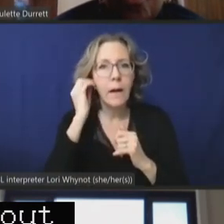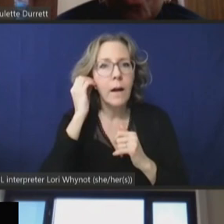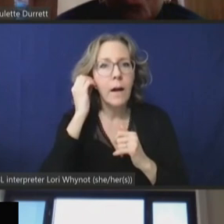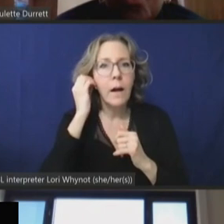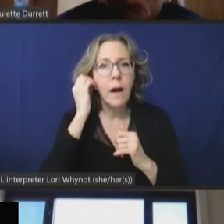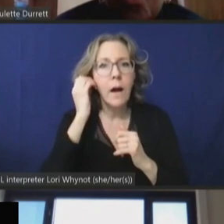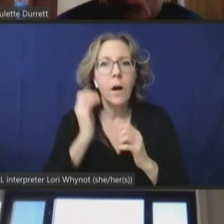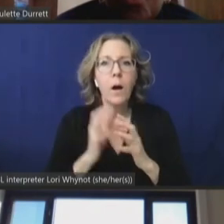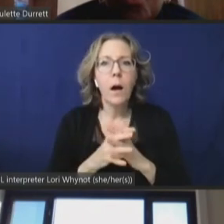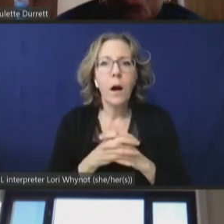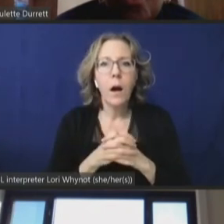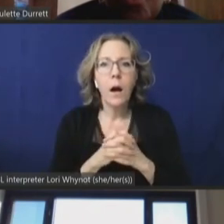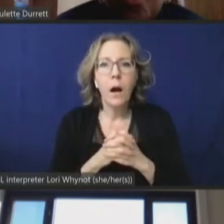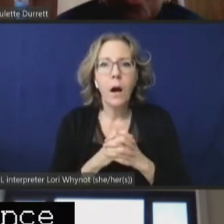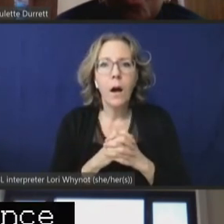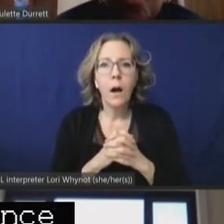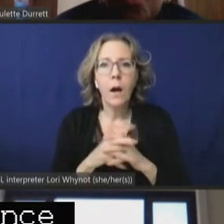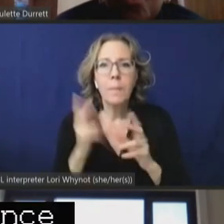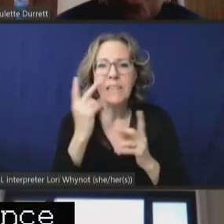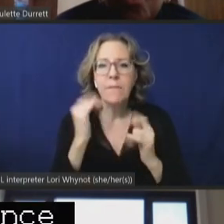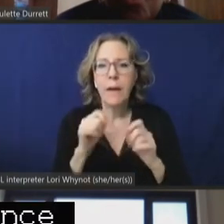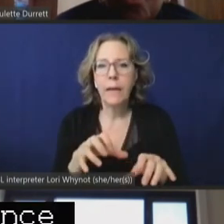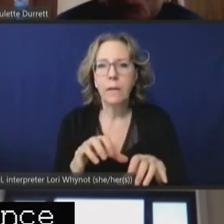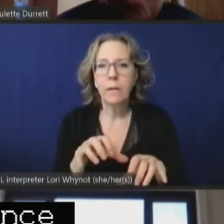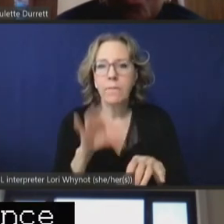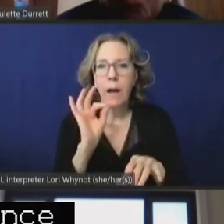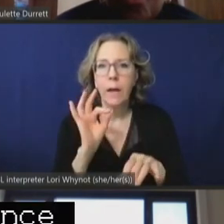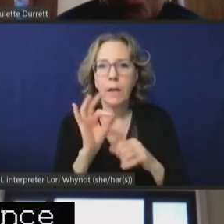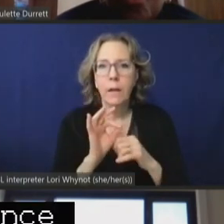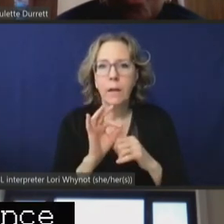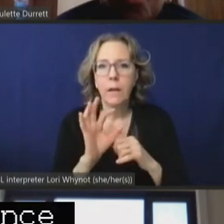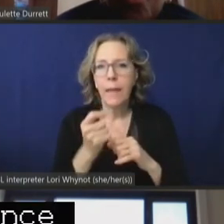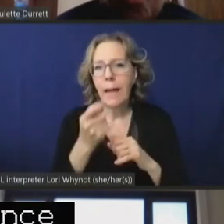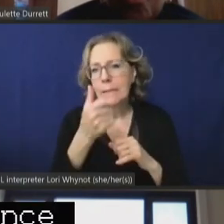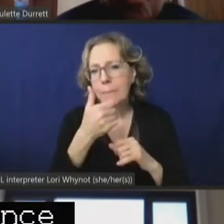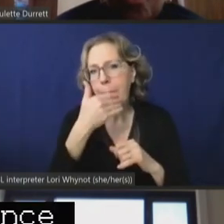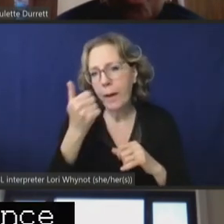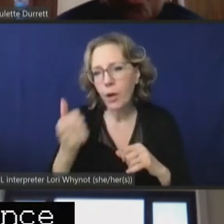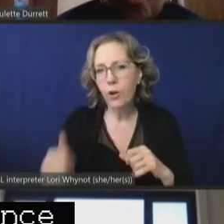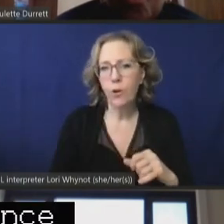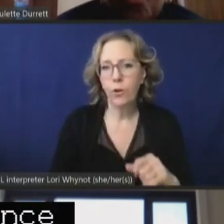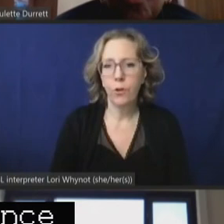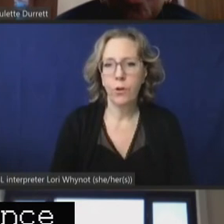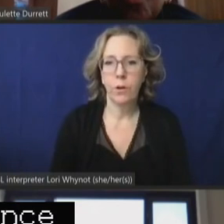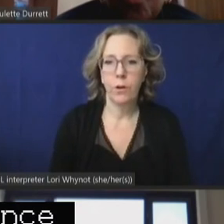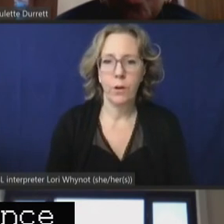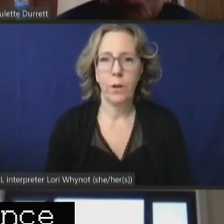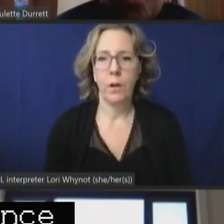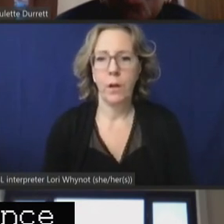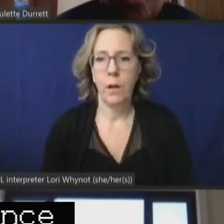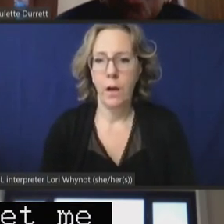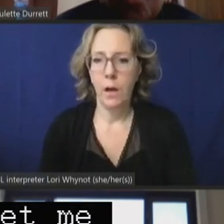Let me see if I can get it. That's a little better. Okay.